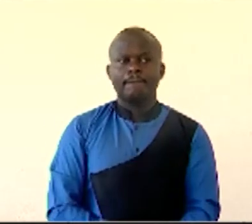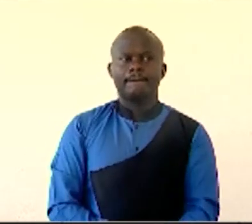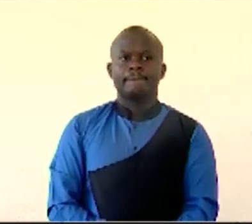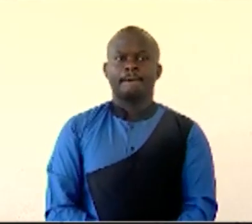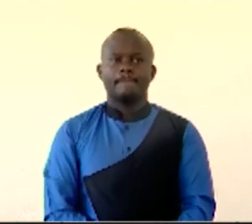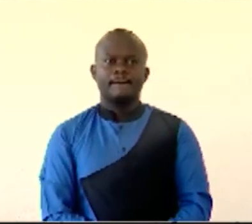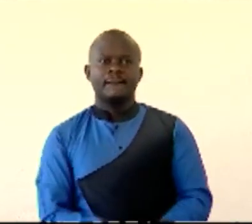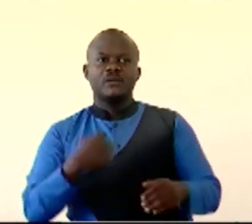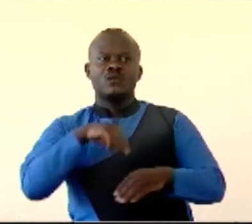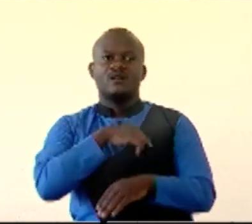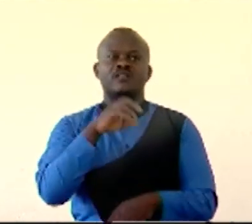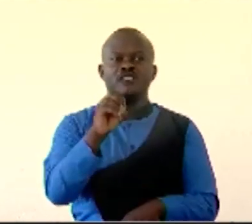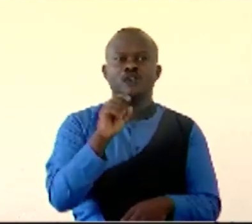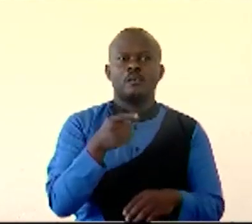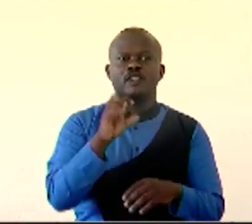We have